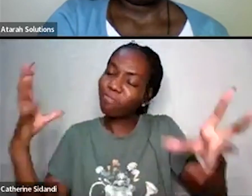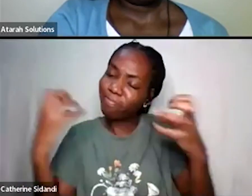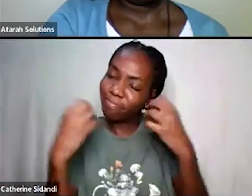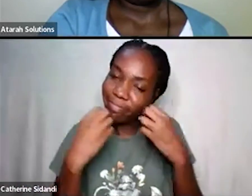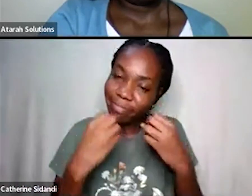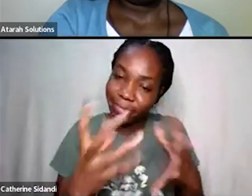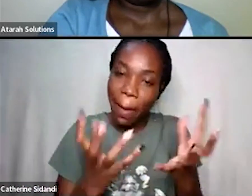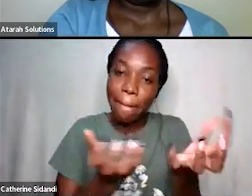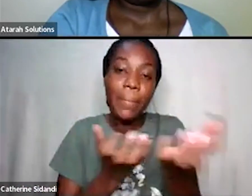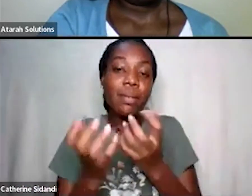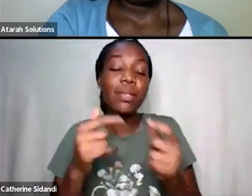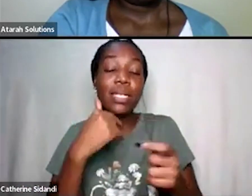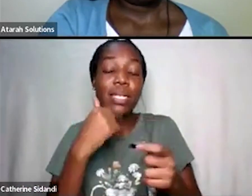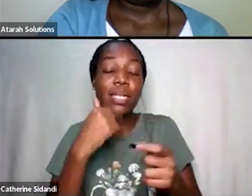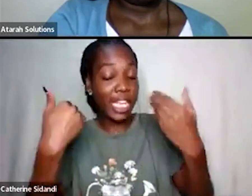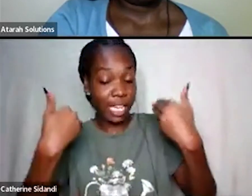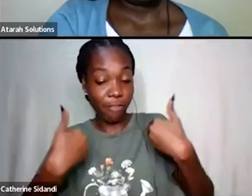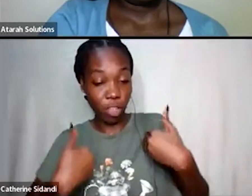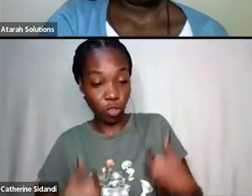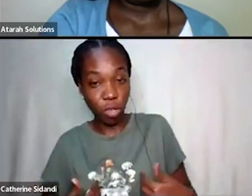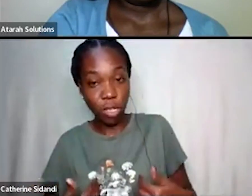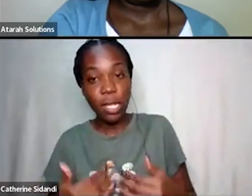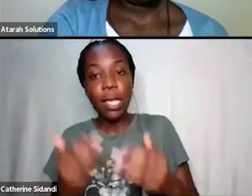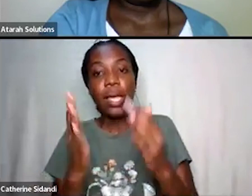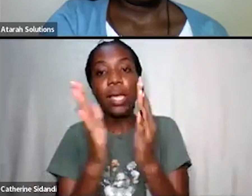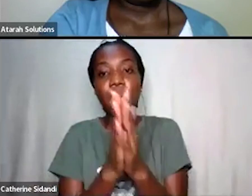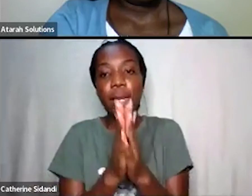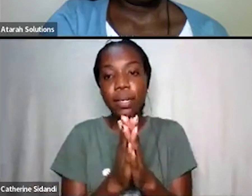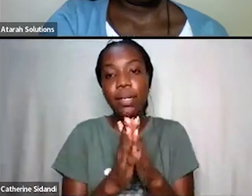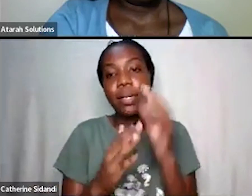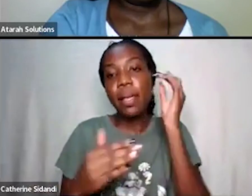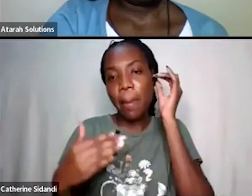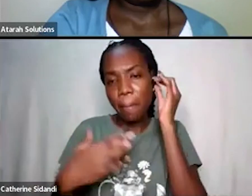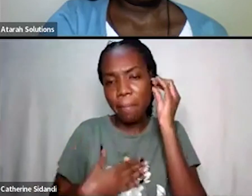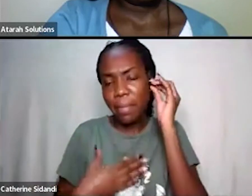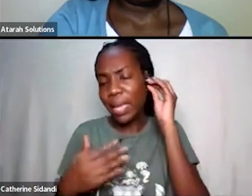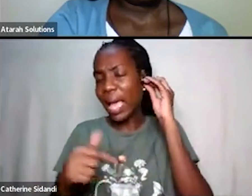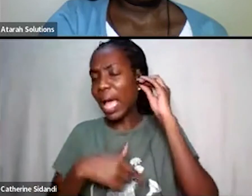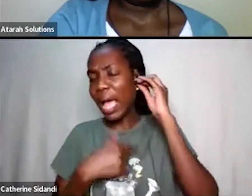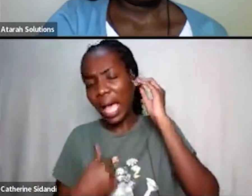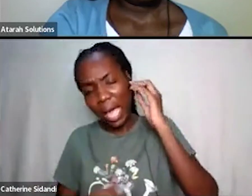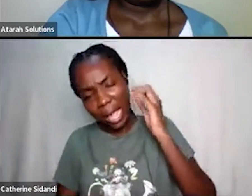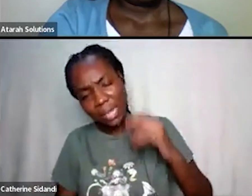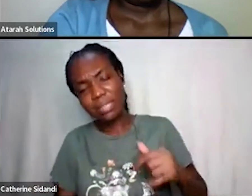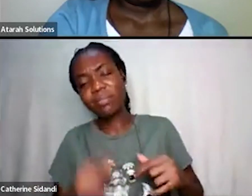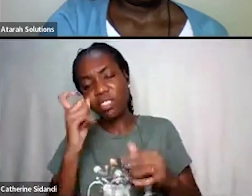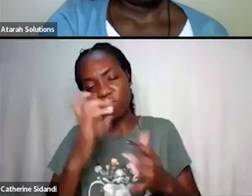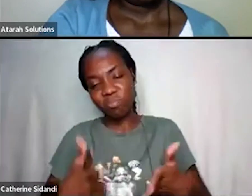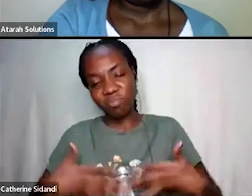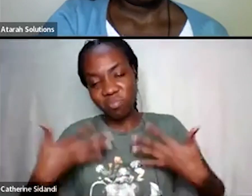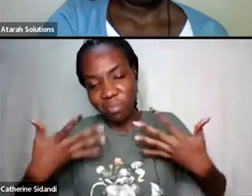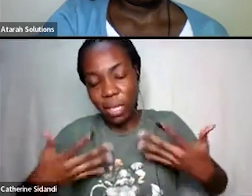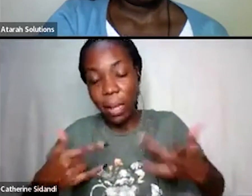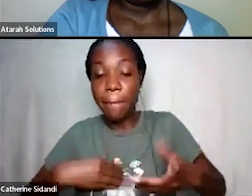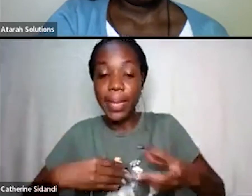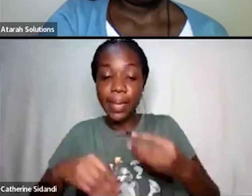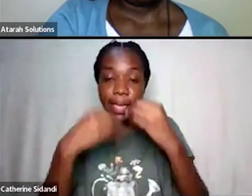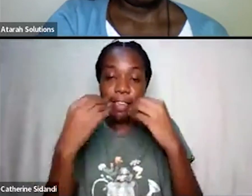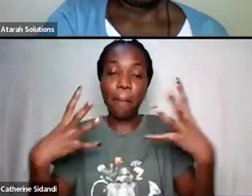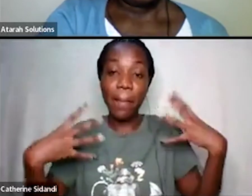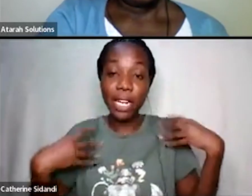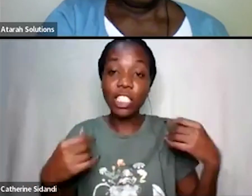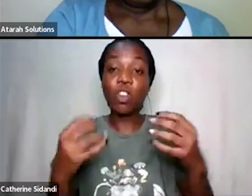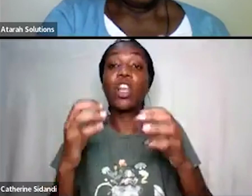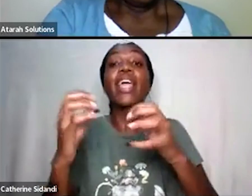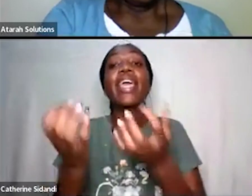businesses, individuals, and I actually pour my heart out, and I give very practical examples and the mistakes I